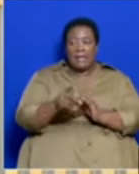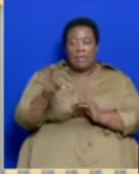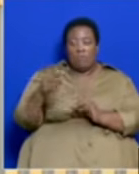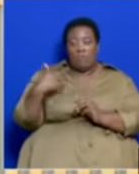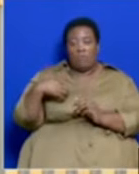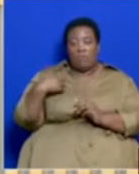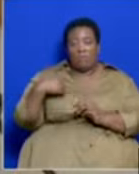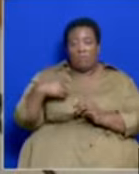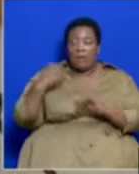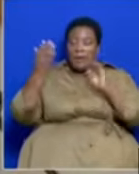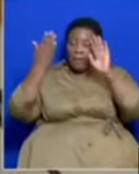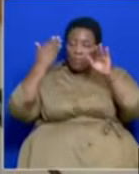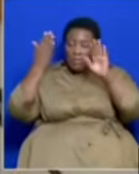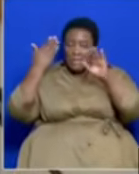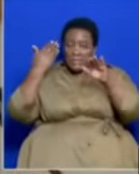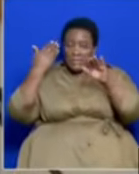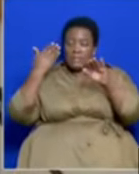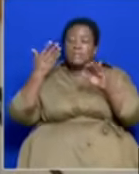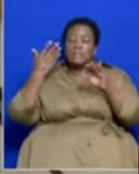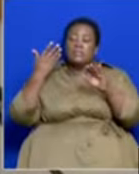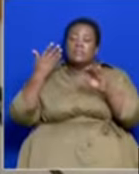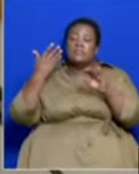and Standards,